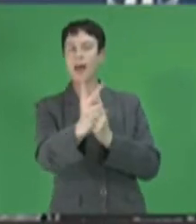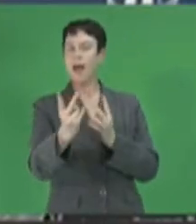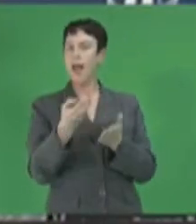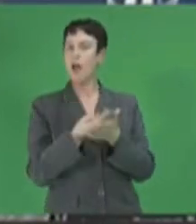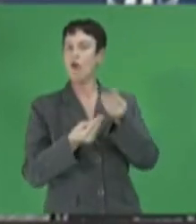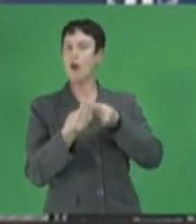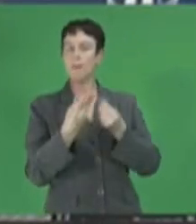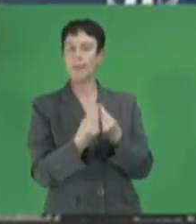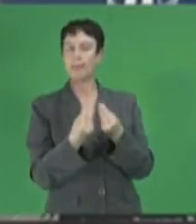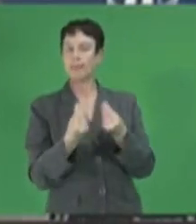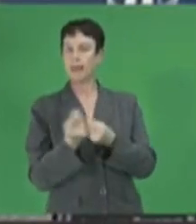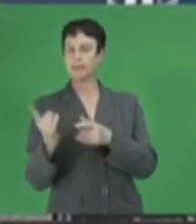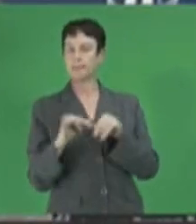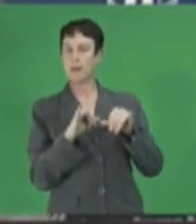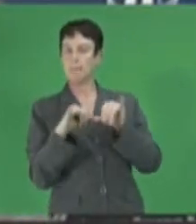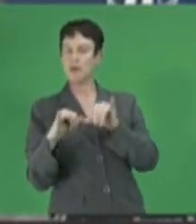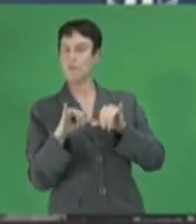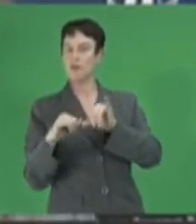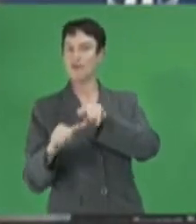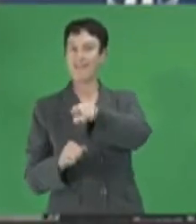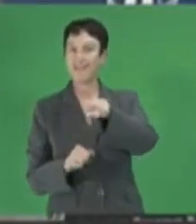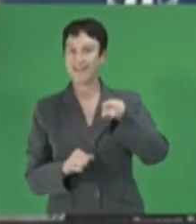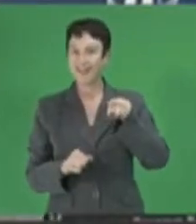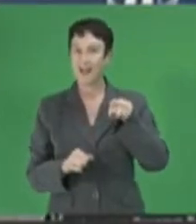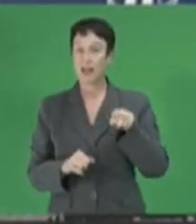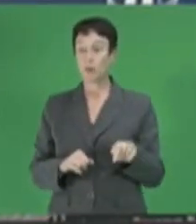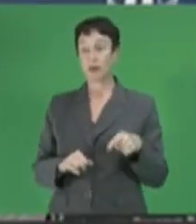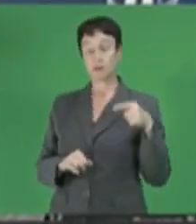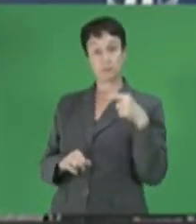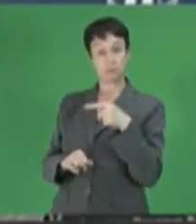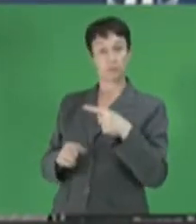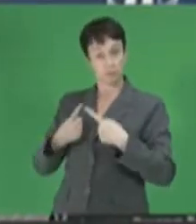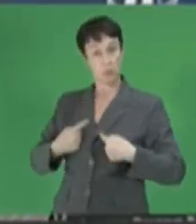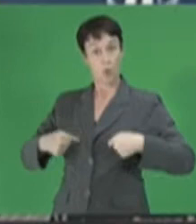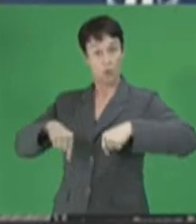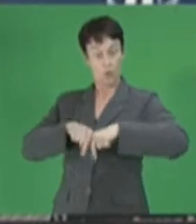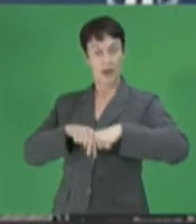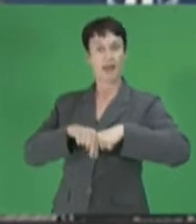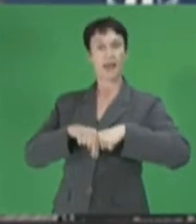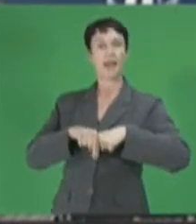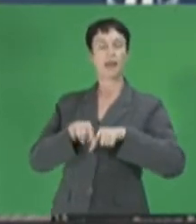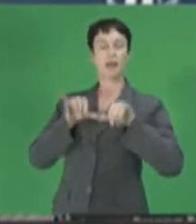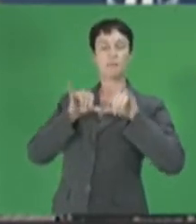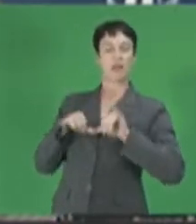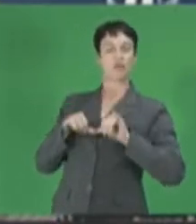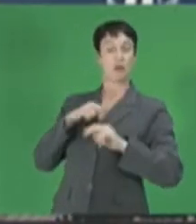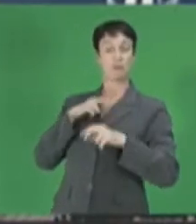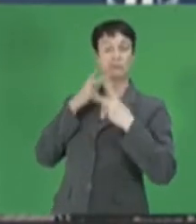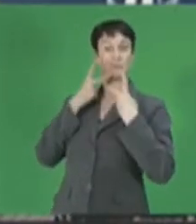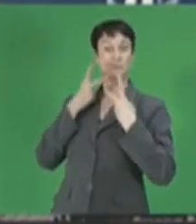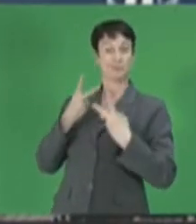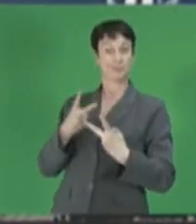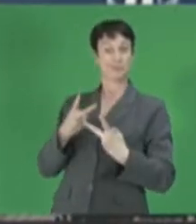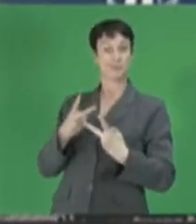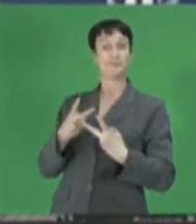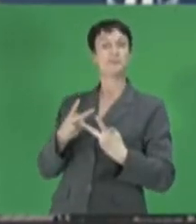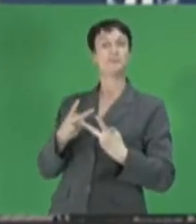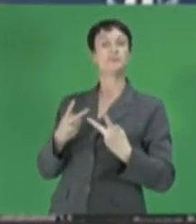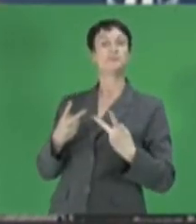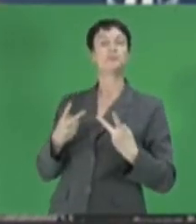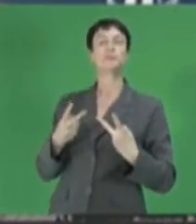Because core, in terms of the sub-preference of measurement, is headline